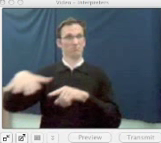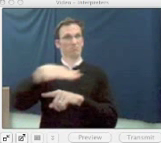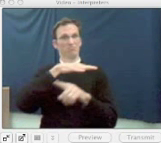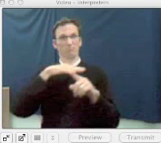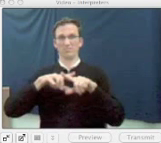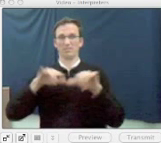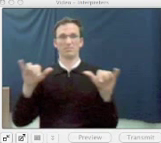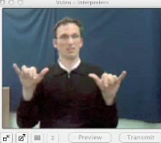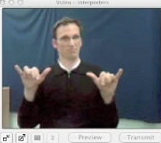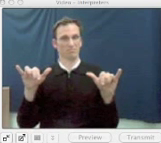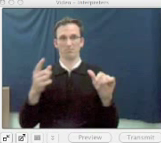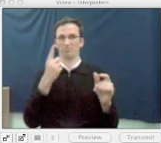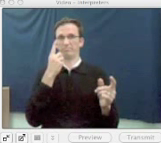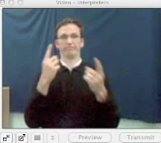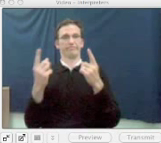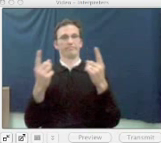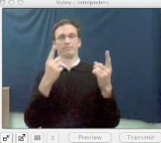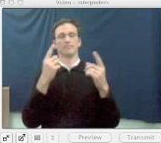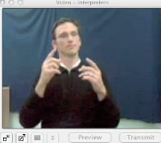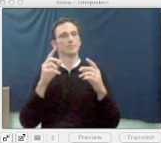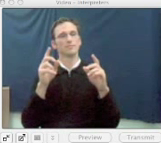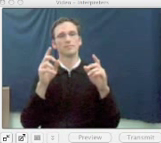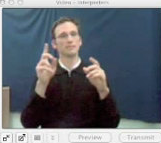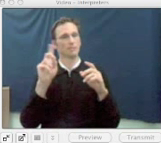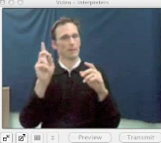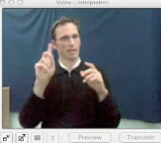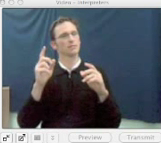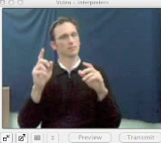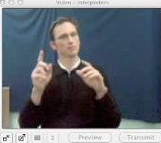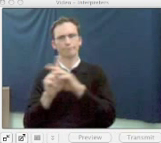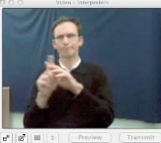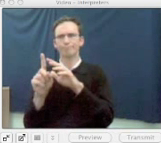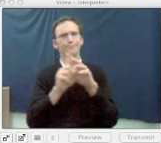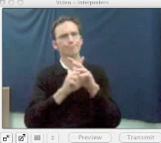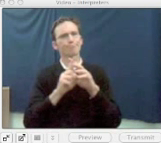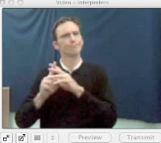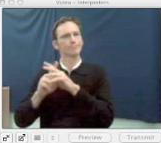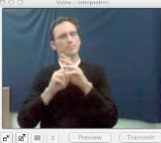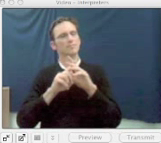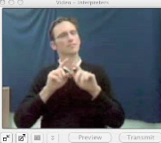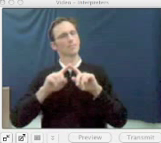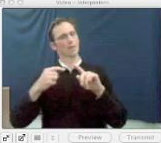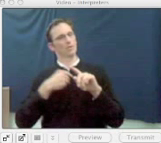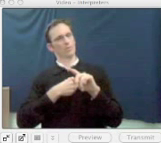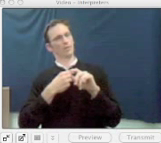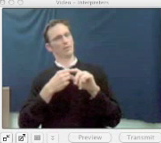time. So we just have preferred to use the term concurrent.